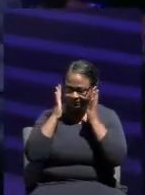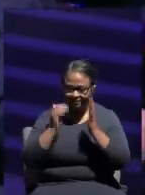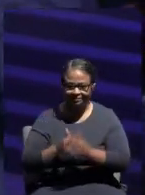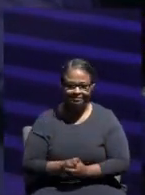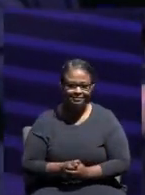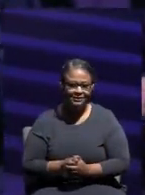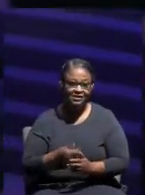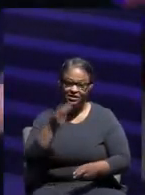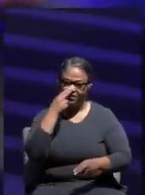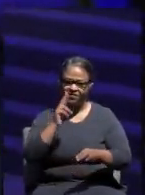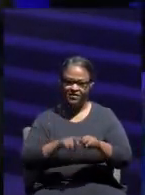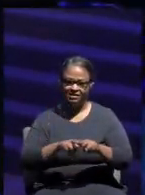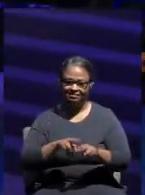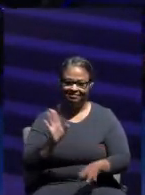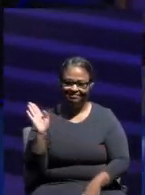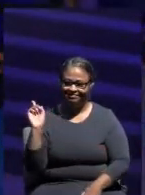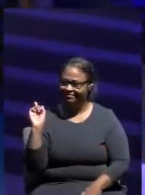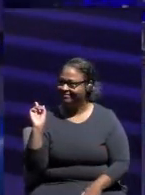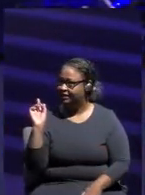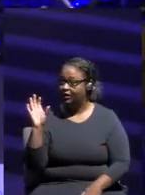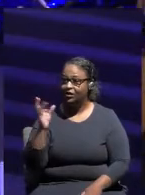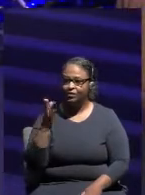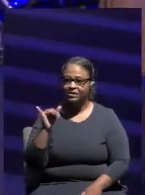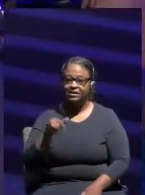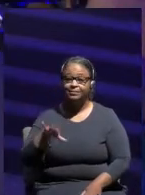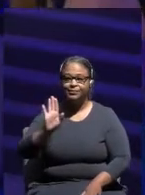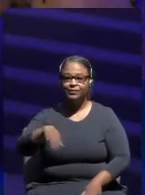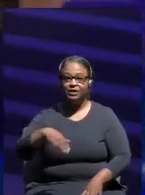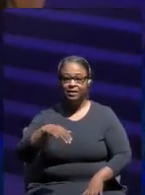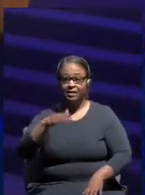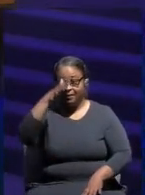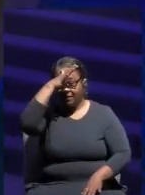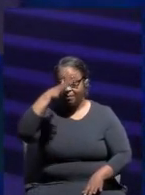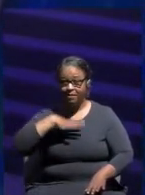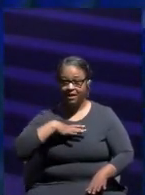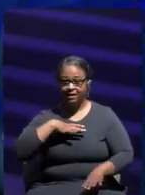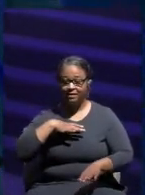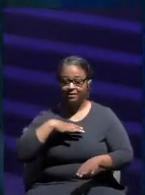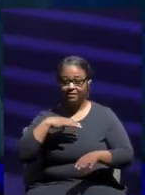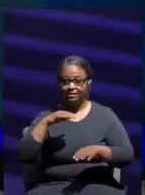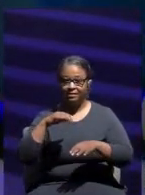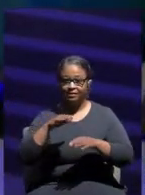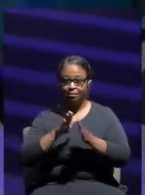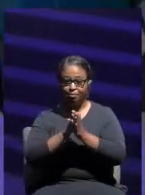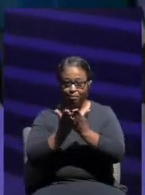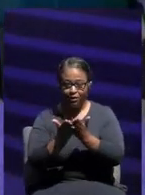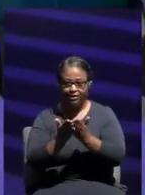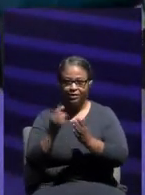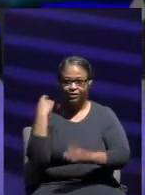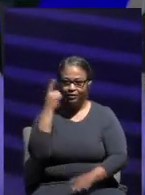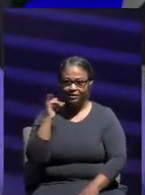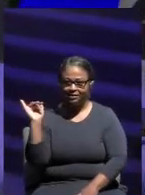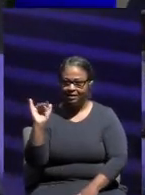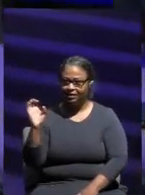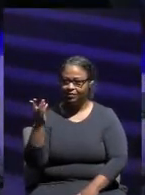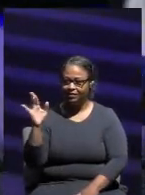This is just fun. Just turn his lights on down here as much as you can.